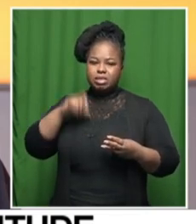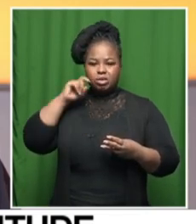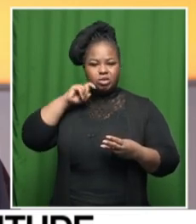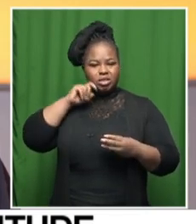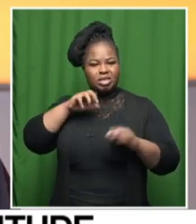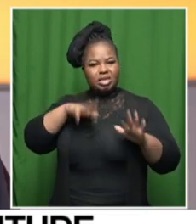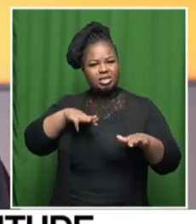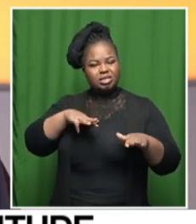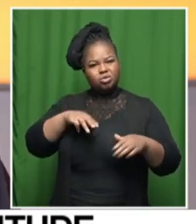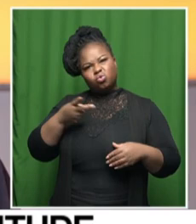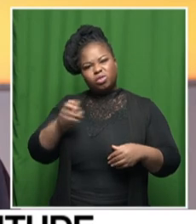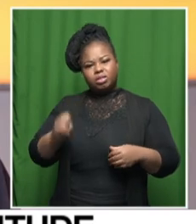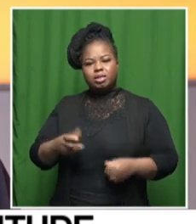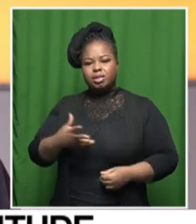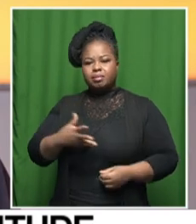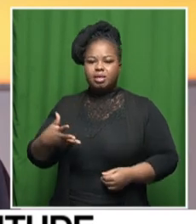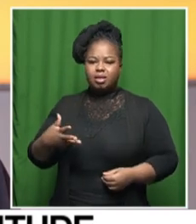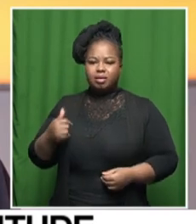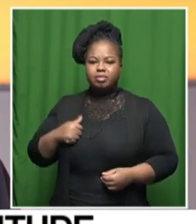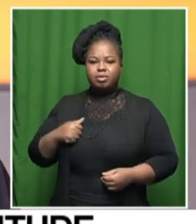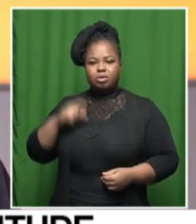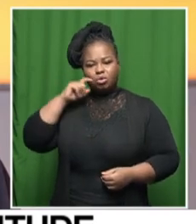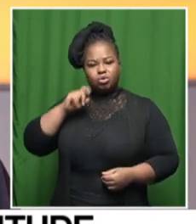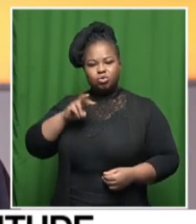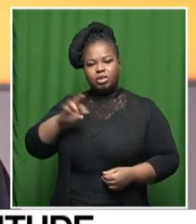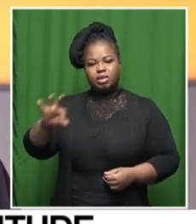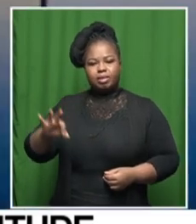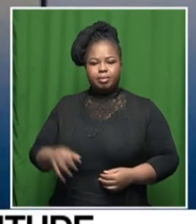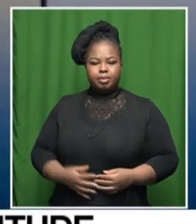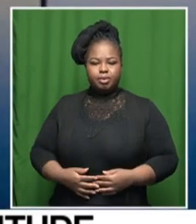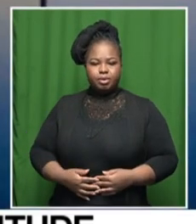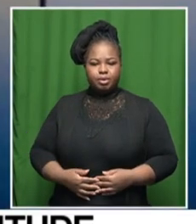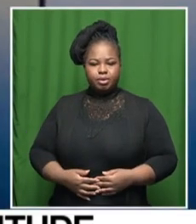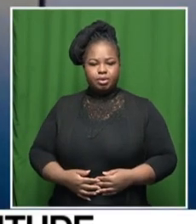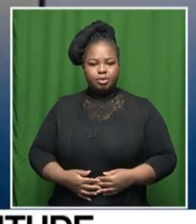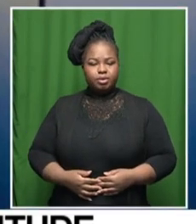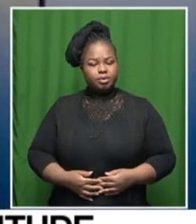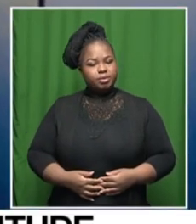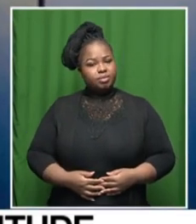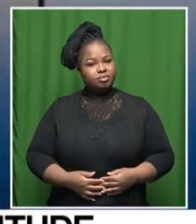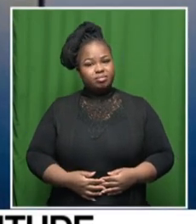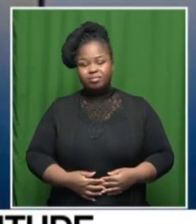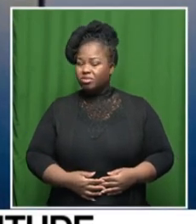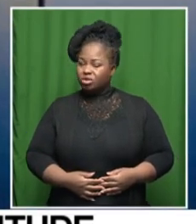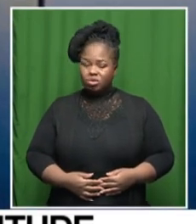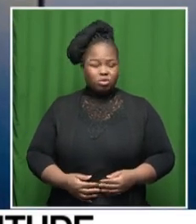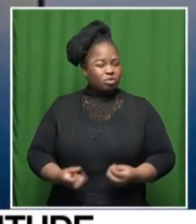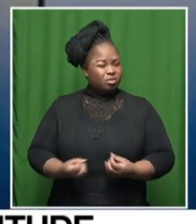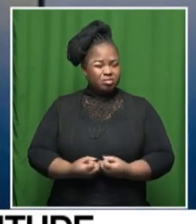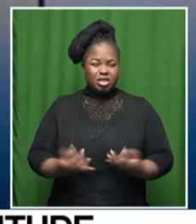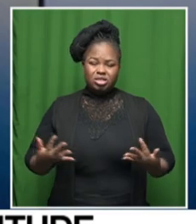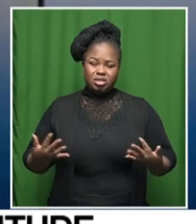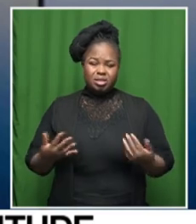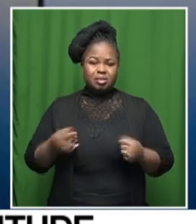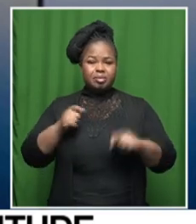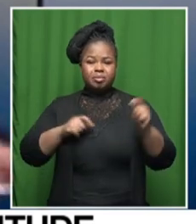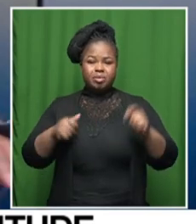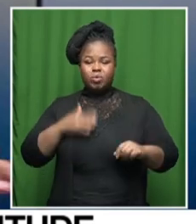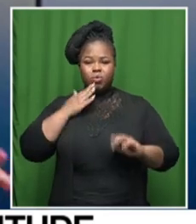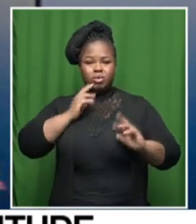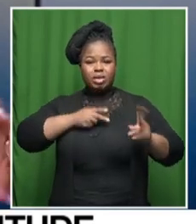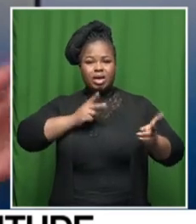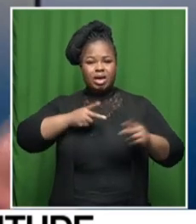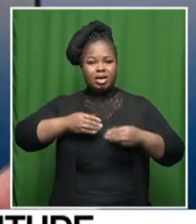19, 20, and then my mom was, I was 23 years old. And for one person to deal with so much loss, and all